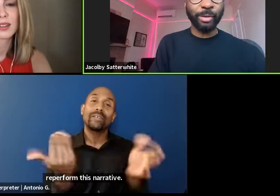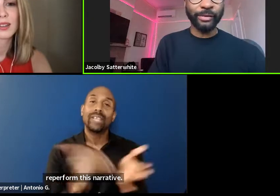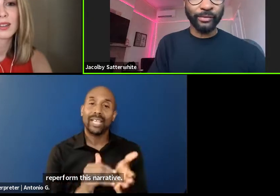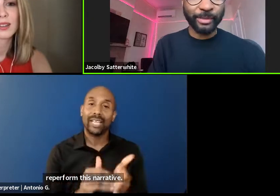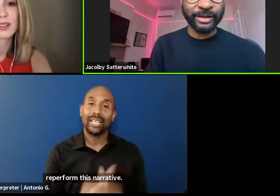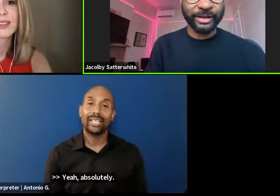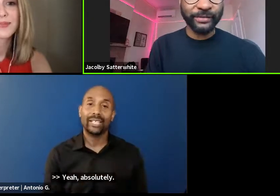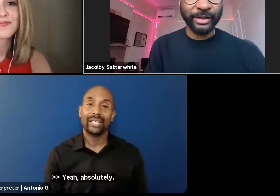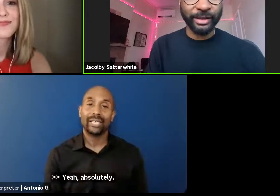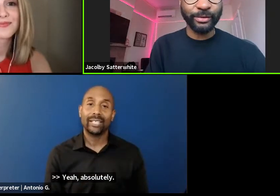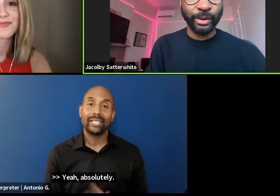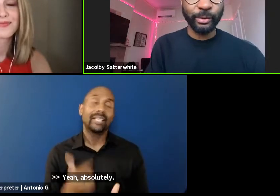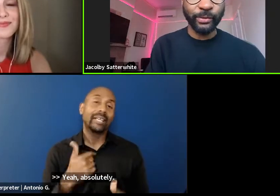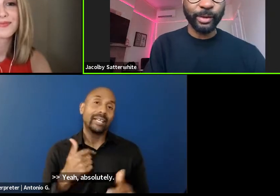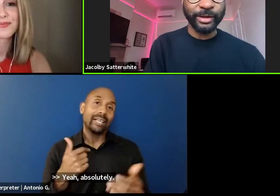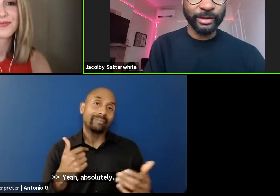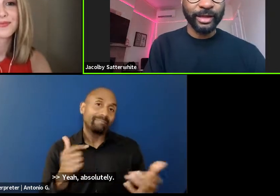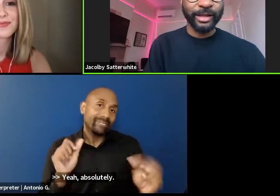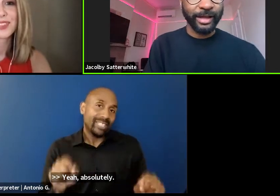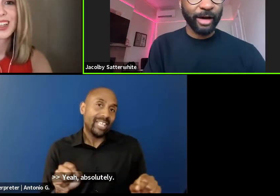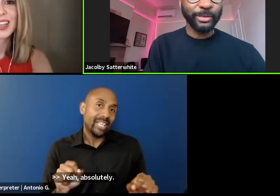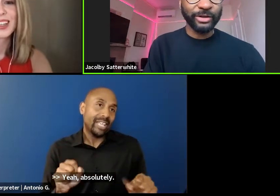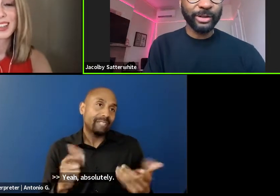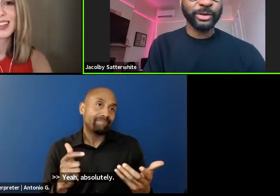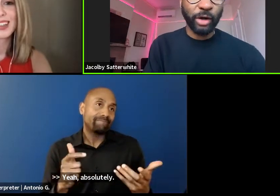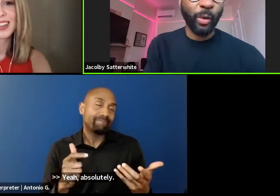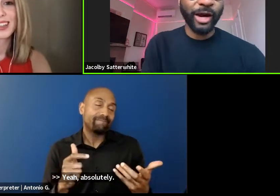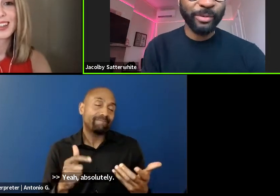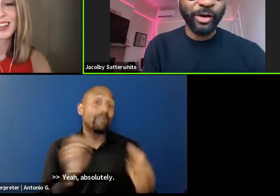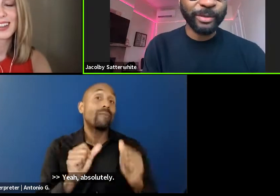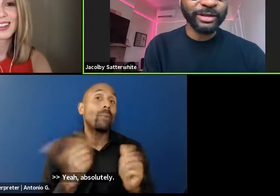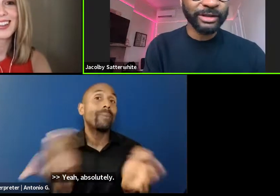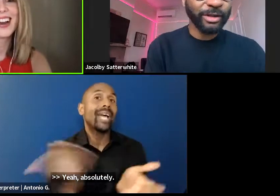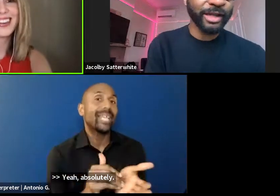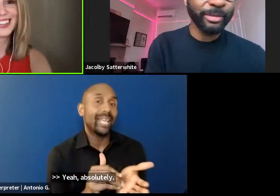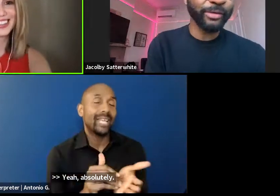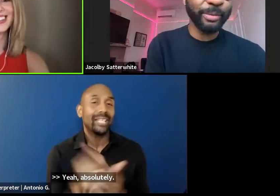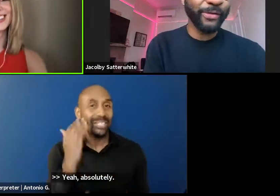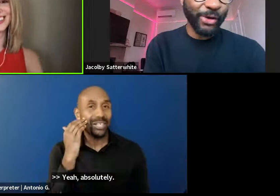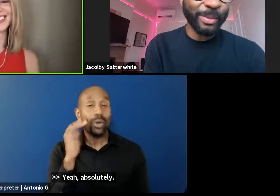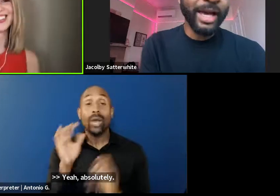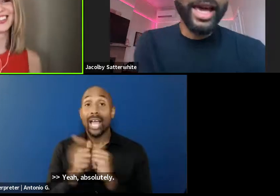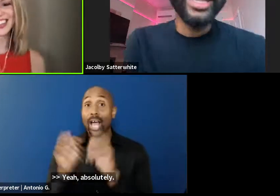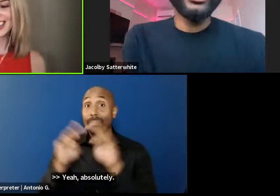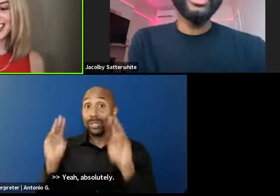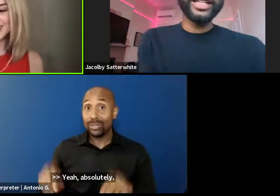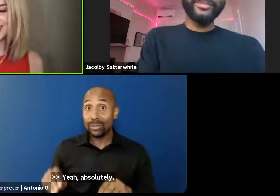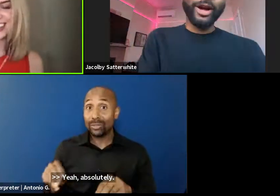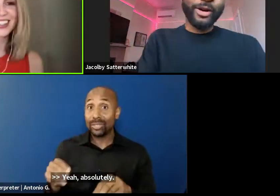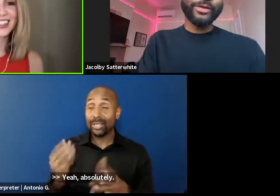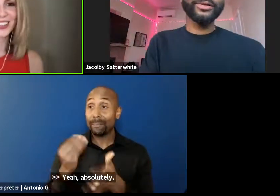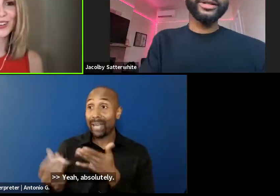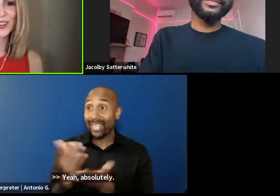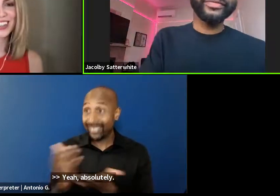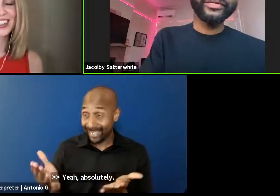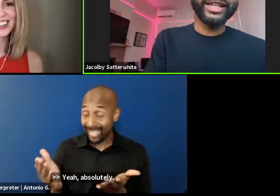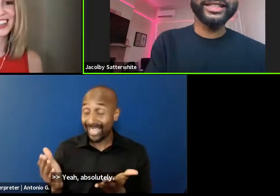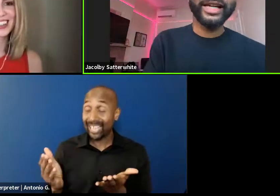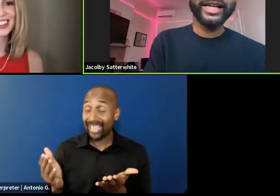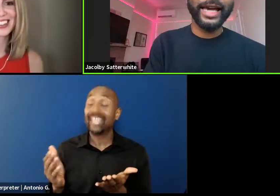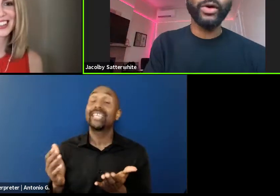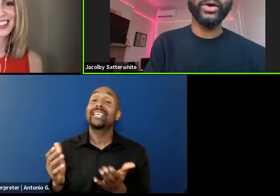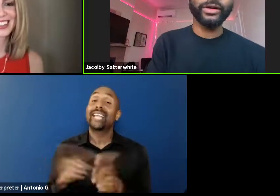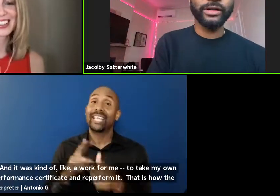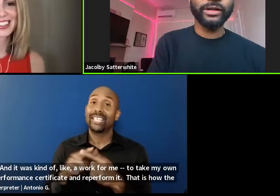take my own performance certificate and reperform it. Like how a museum is to acquire performances so they can be reperformed. It was using it as a score.